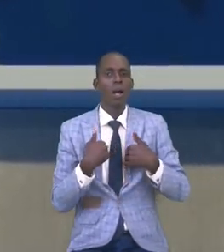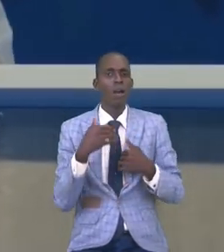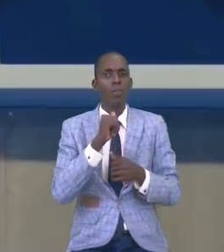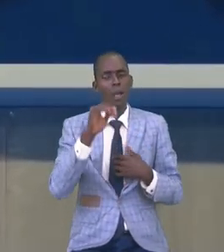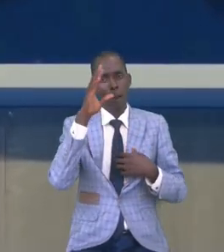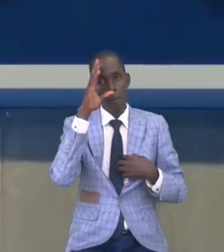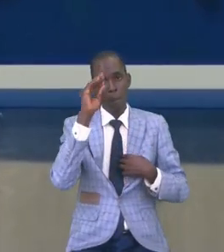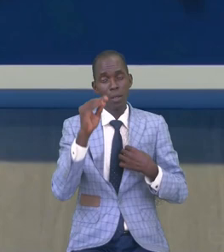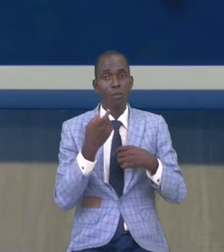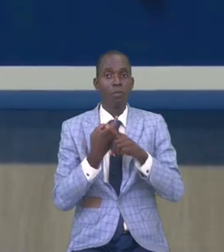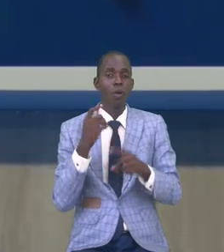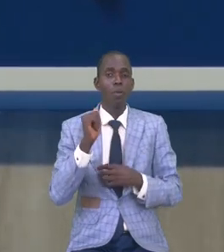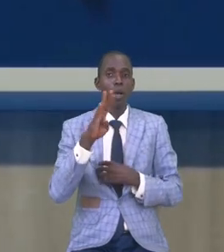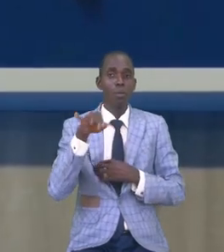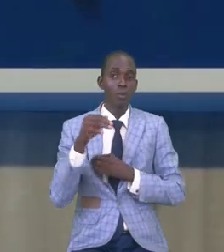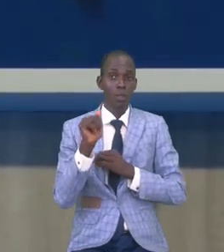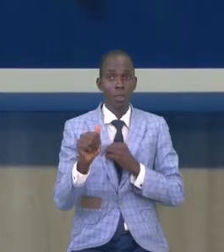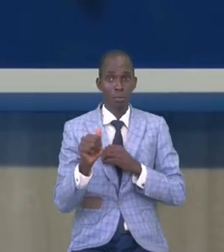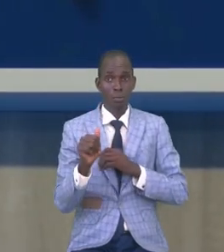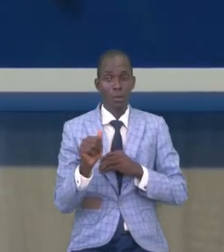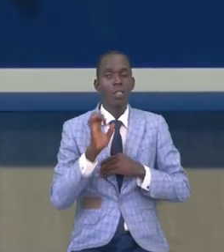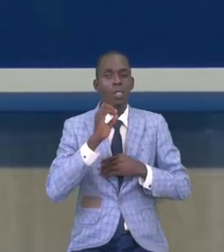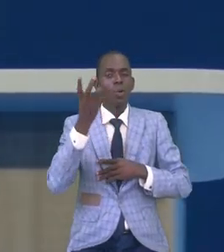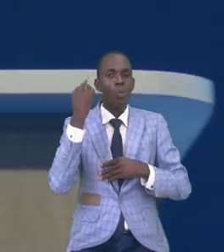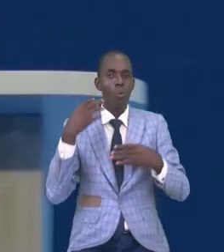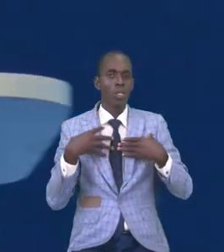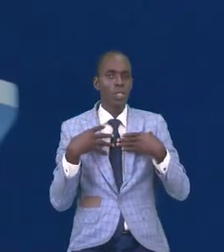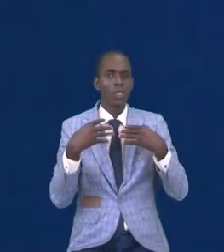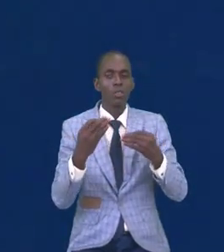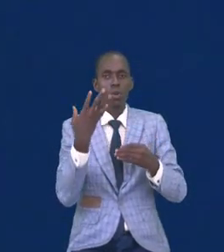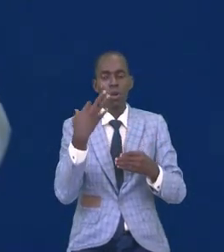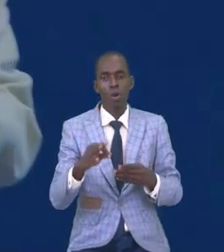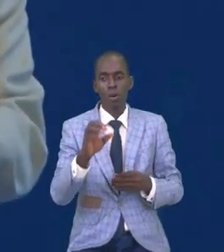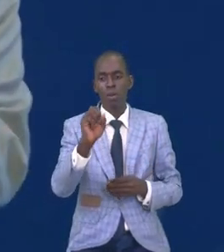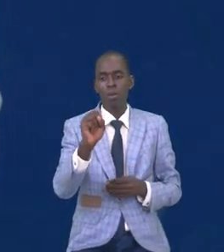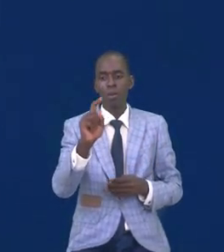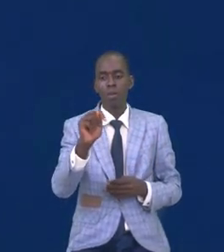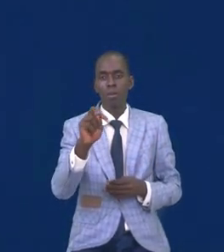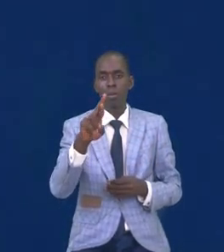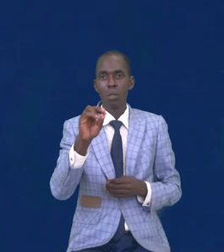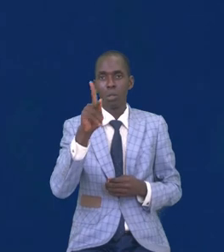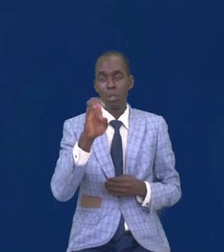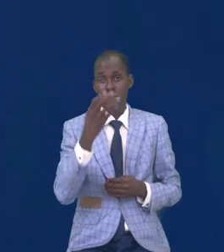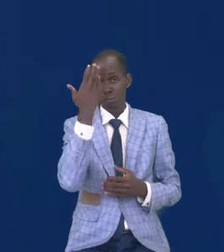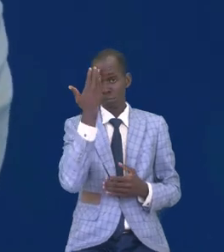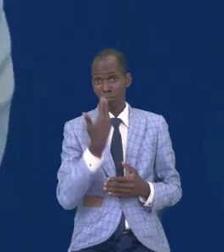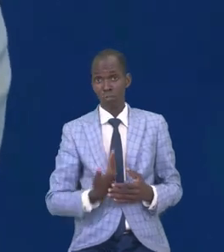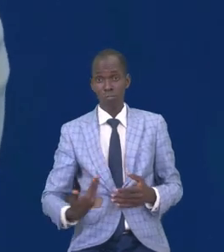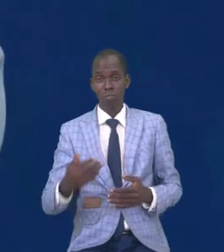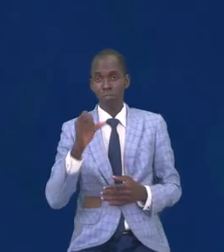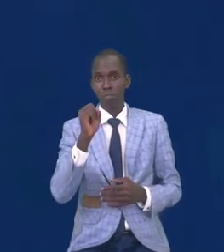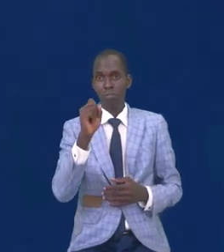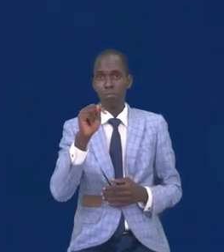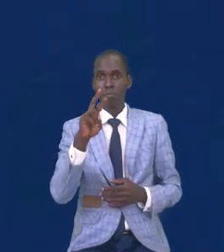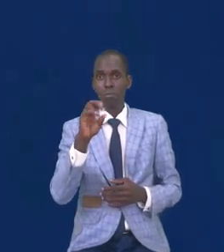from Abuja. He was healed of stroke after responding